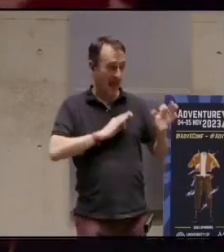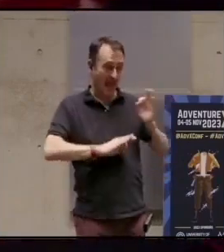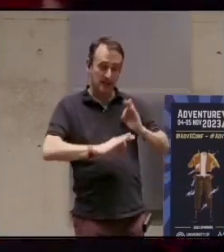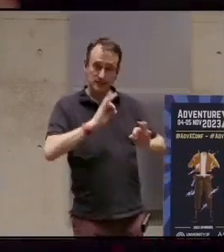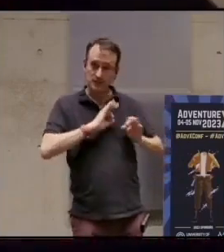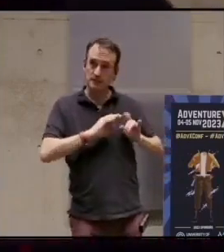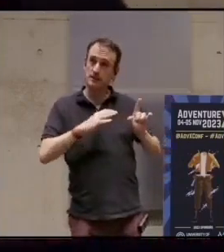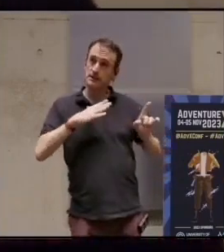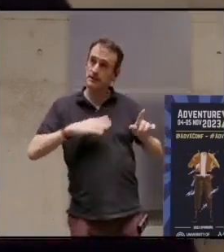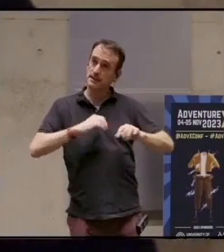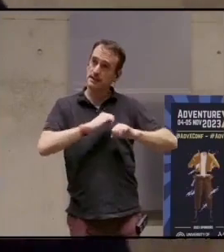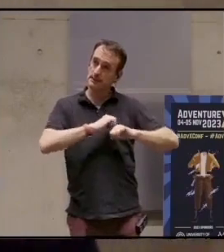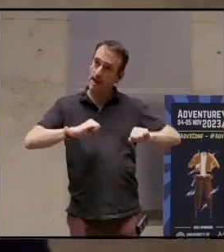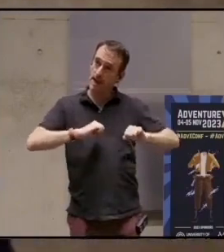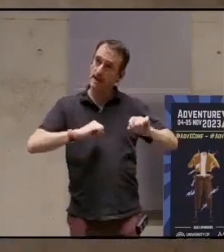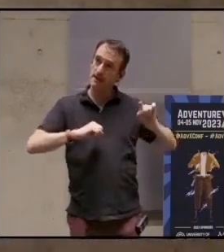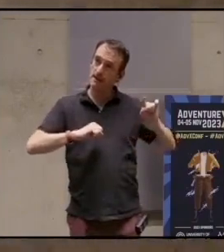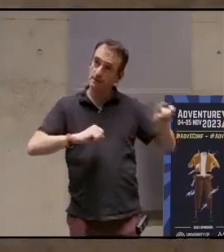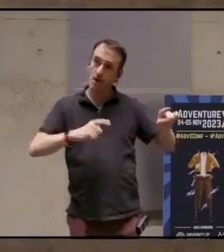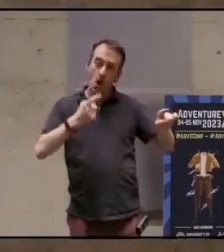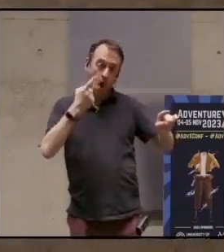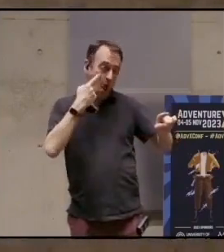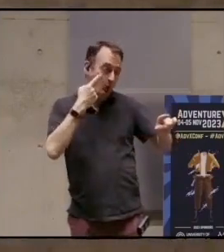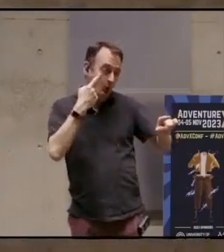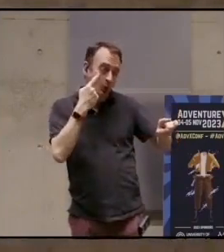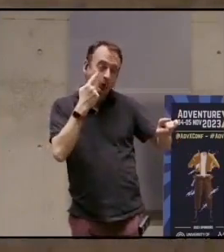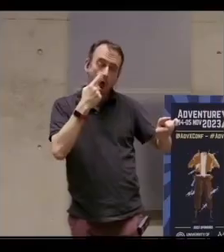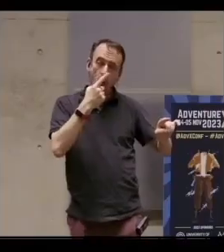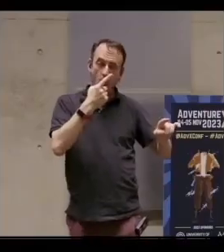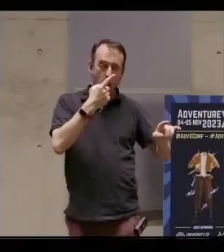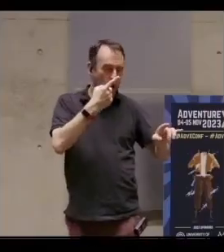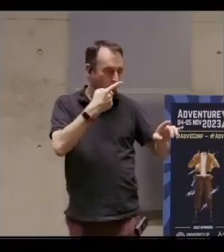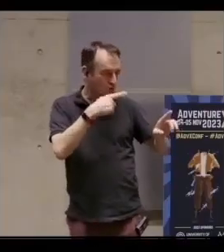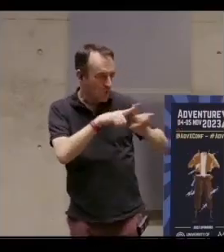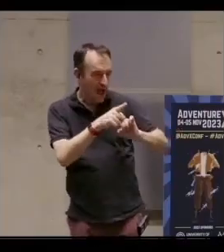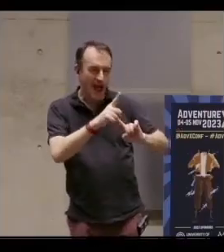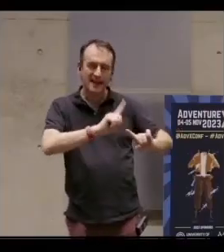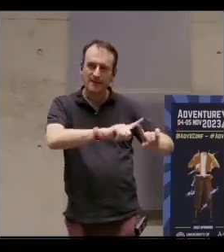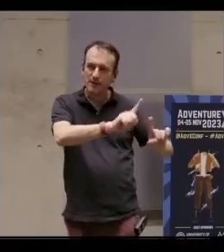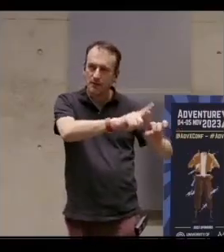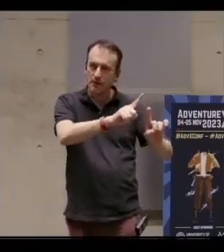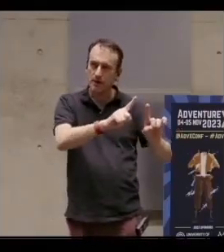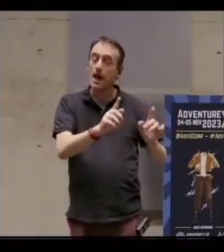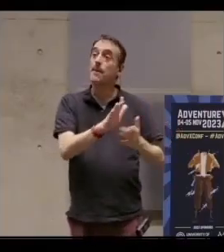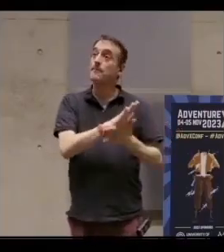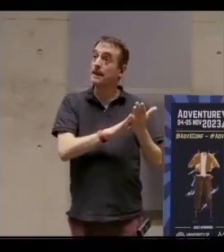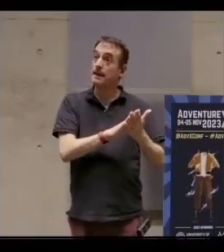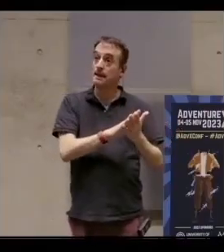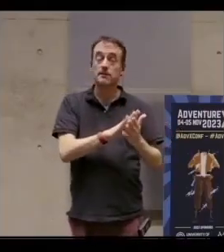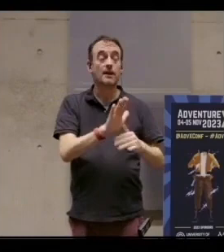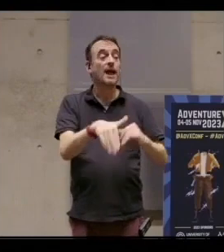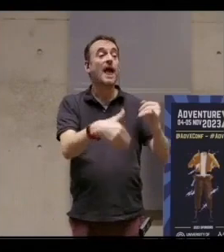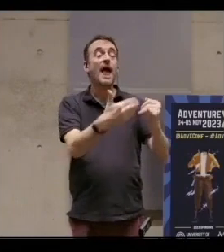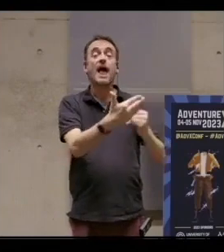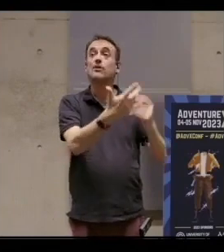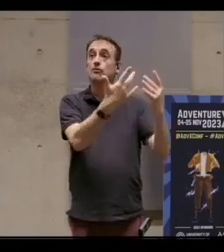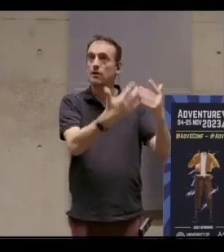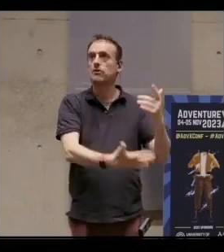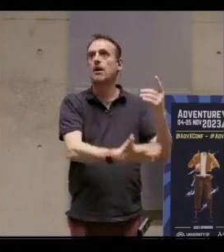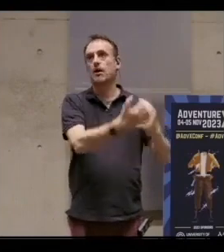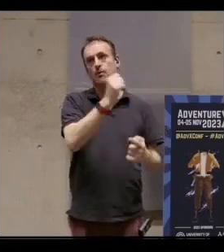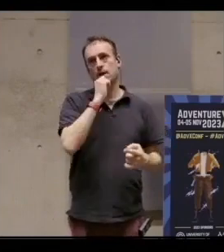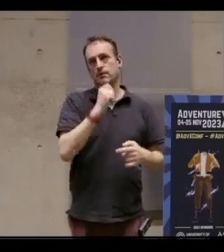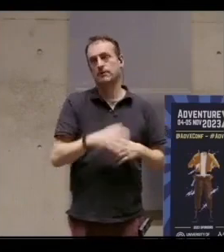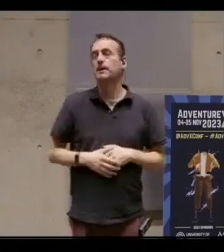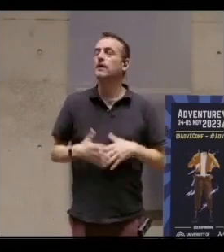to experiment a little bit, and you will get better results. So, you've now gotten an idea of what to expect